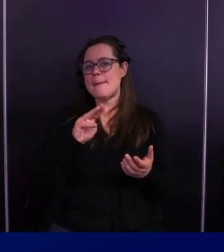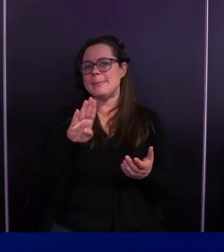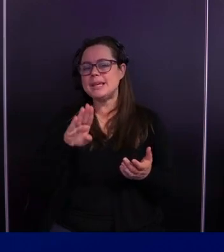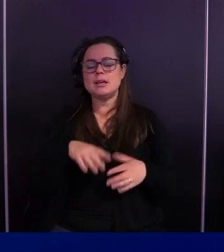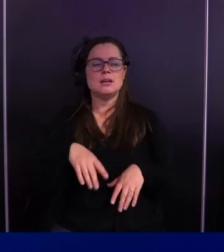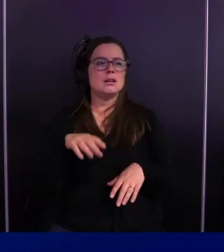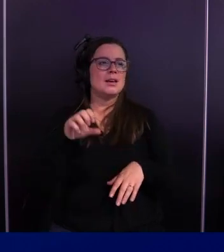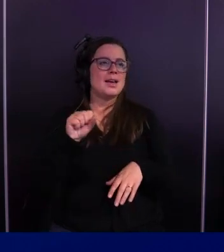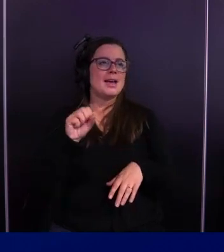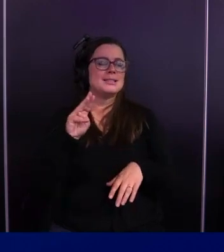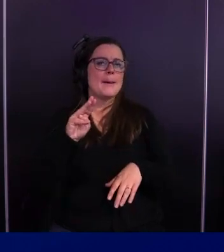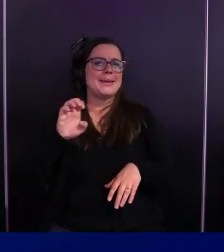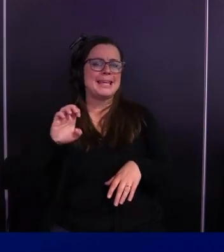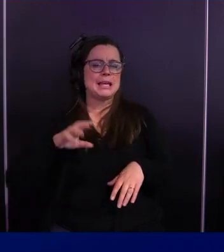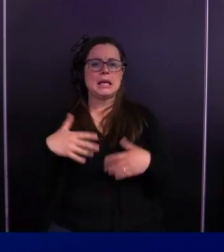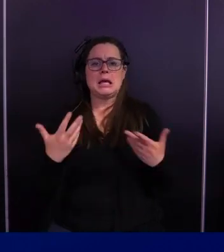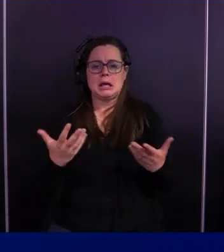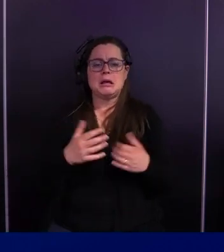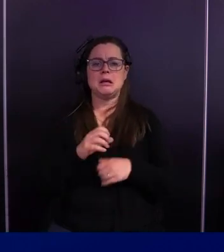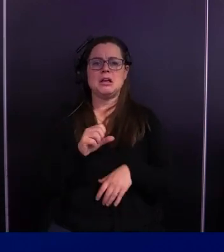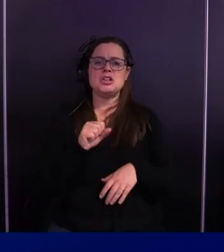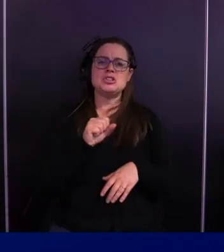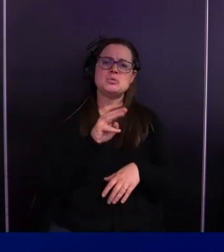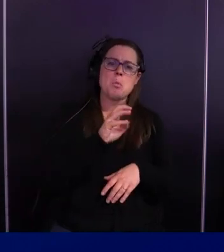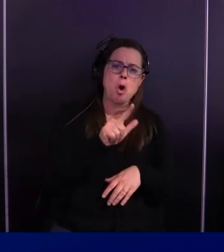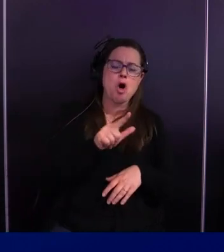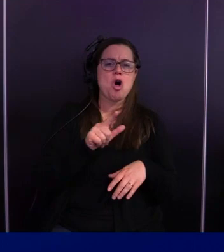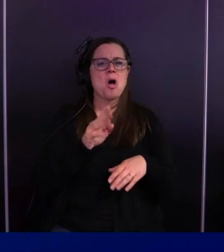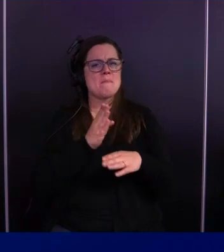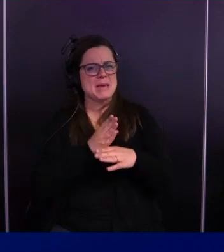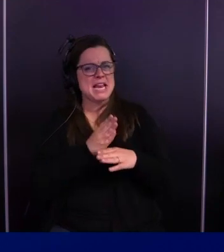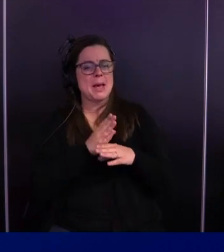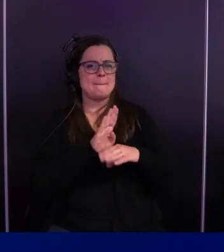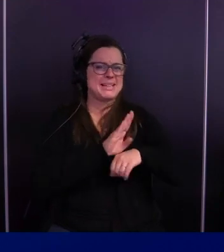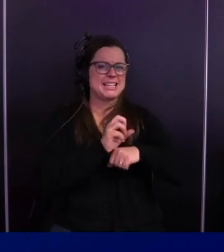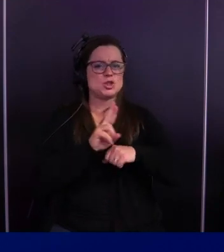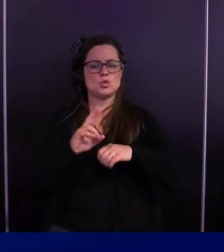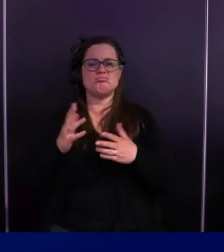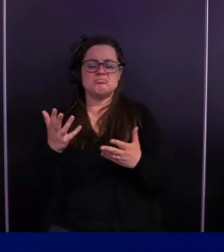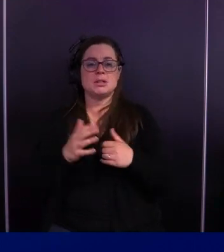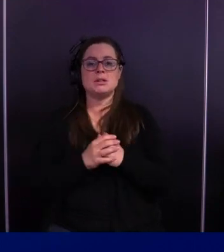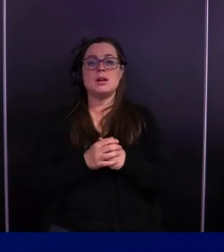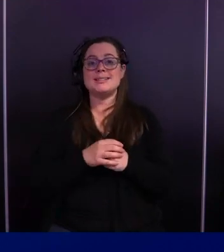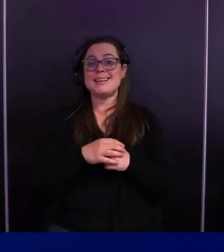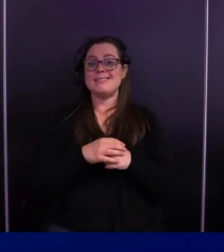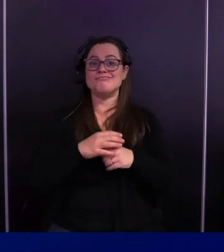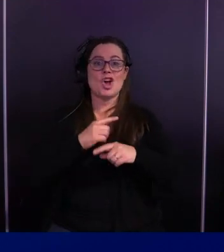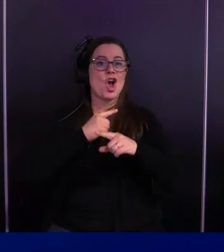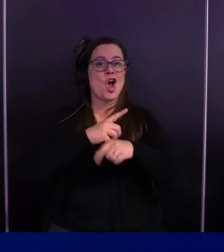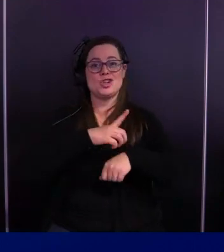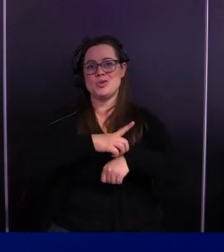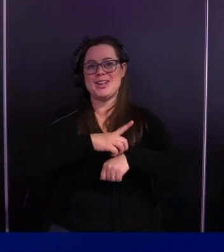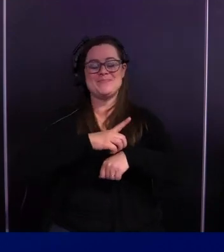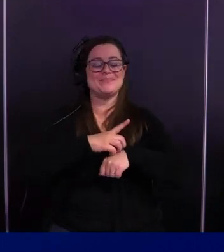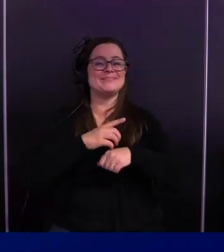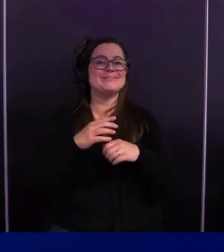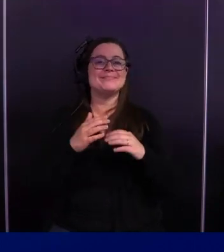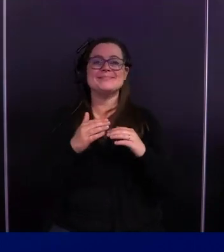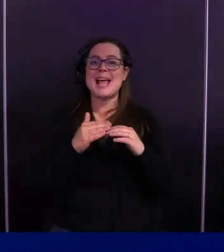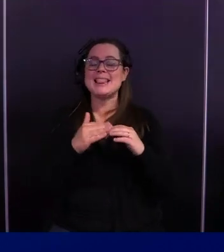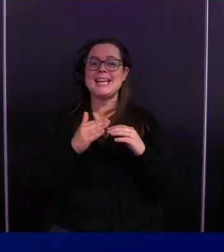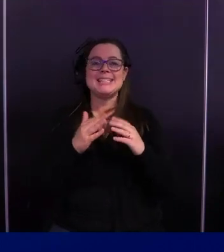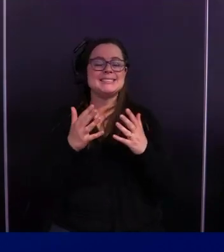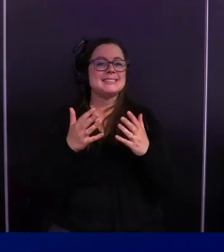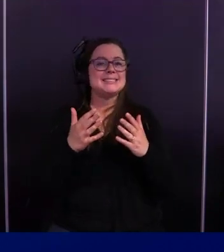small medium business, small medium enterprise. So I'd say guard duty, because that's the least kind of intrusive. You don't need to manually